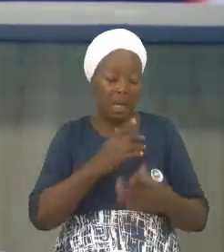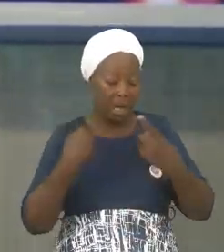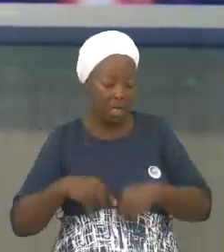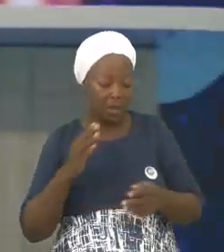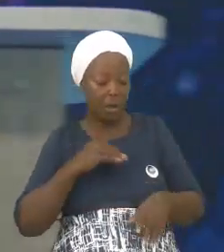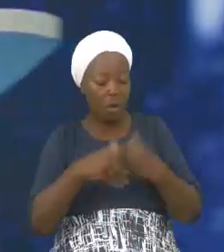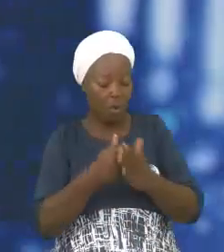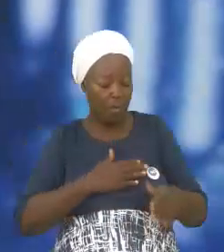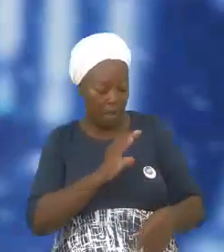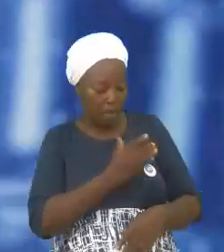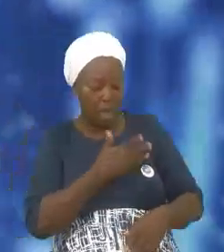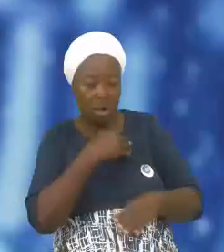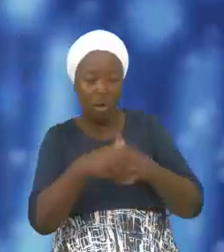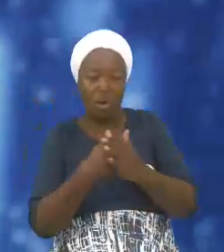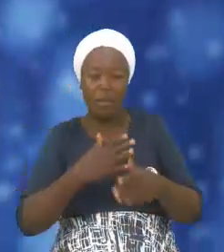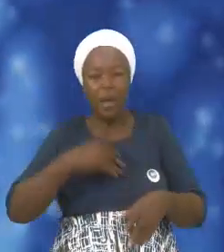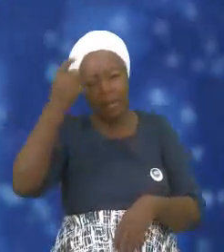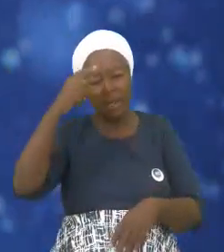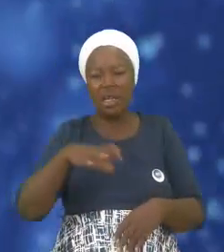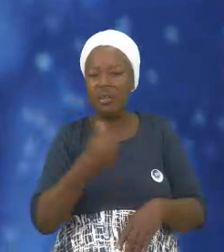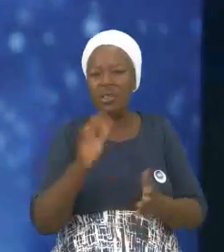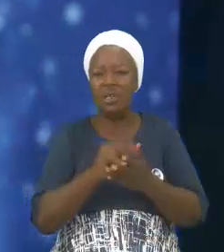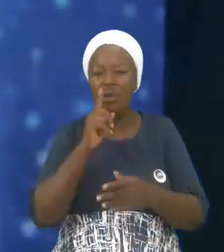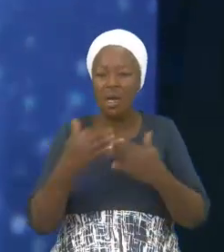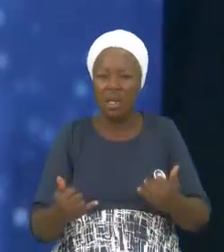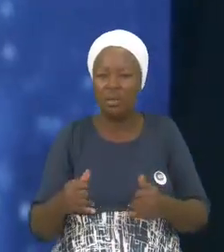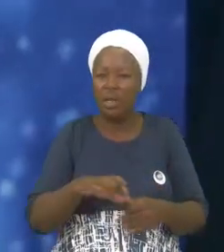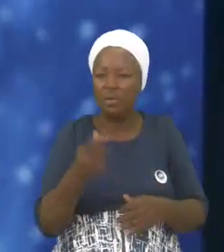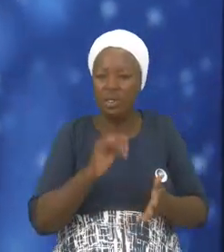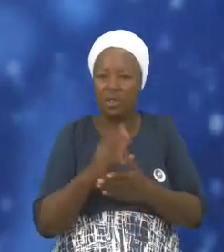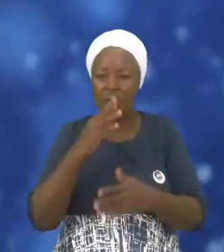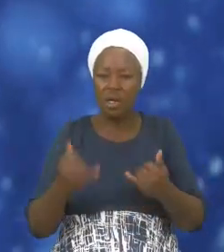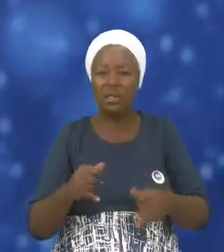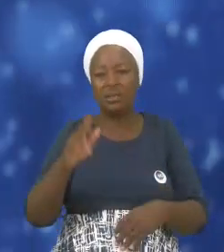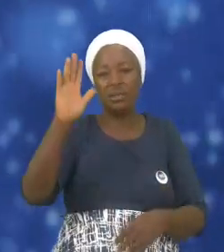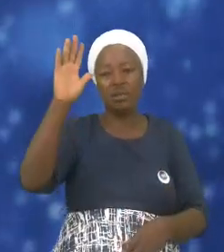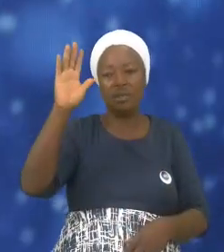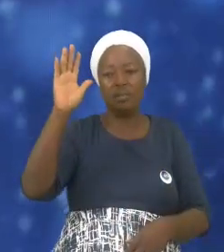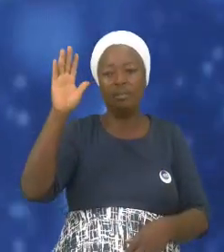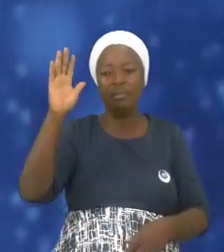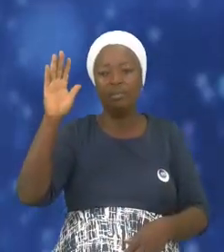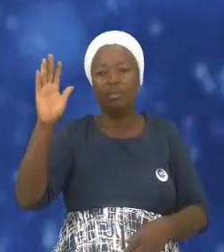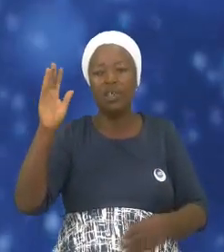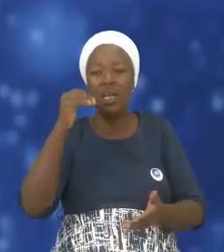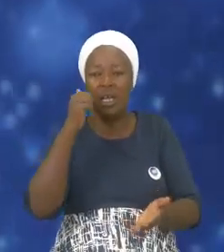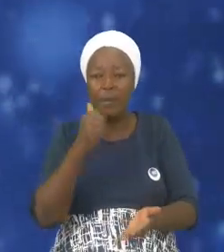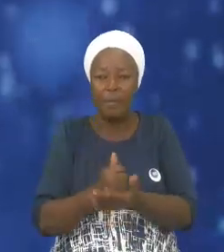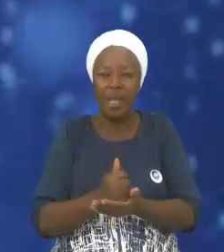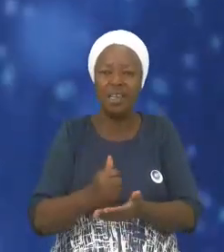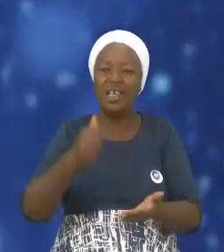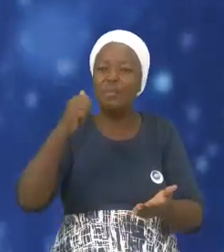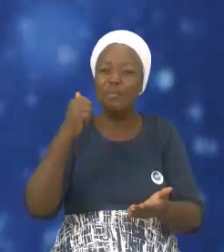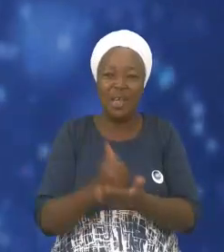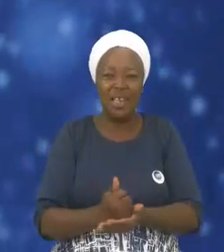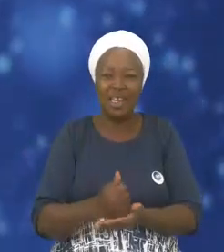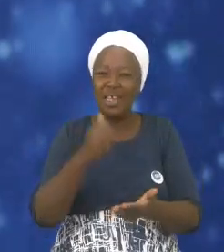all my mind, wherever you are, wherever you are, raise up that hand. Amen, amen, and amen.